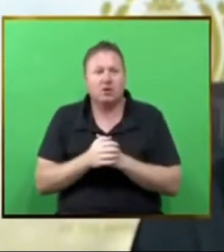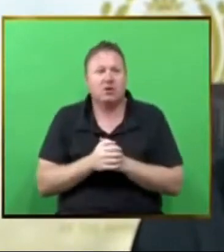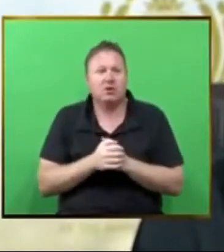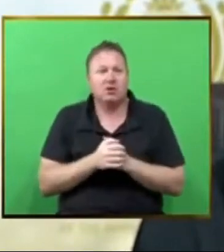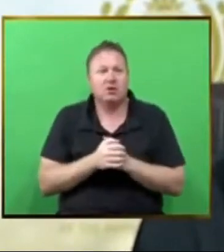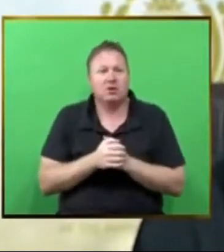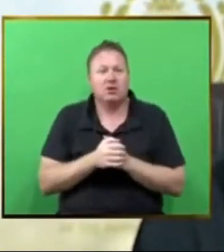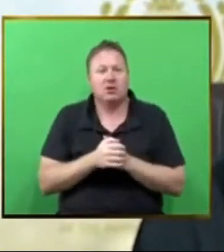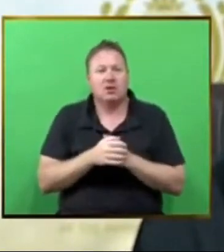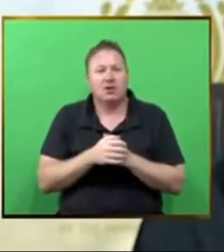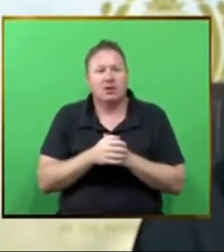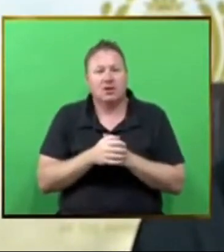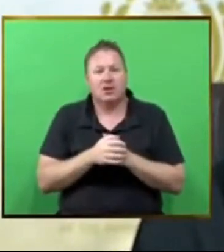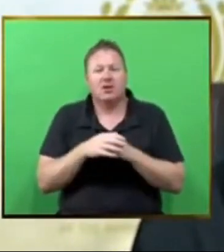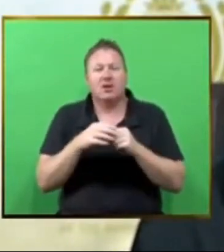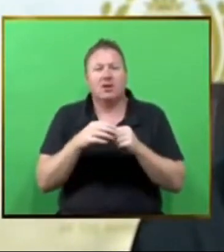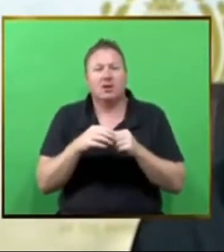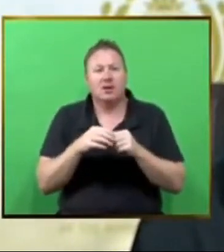additional assessment,